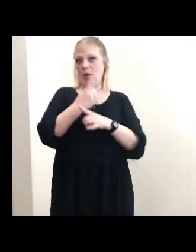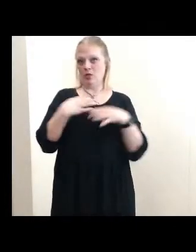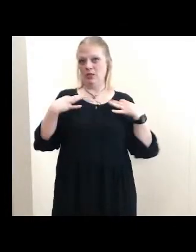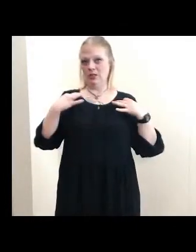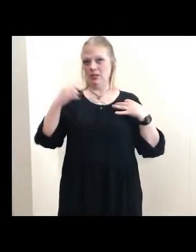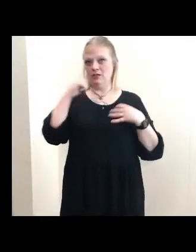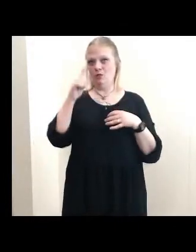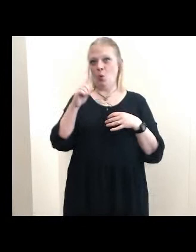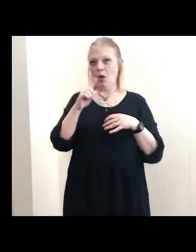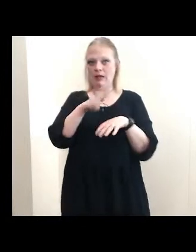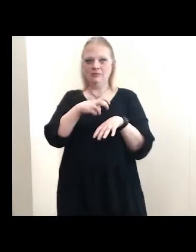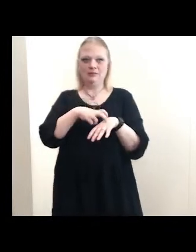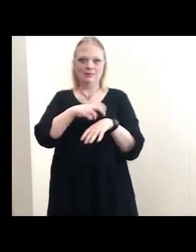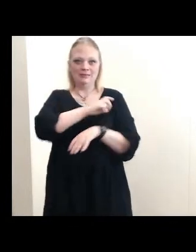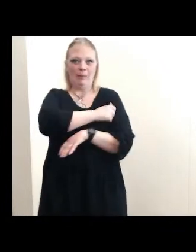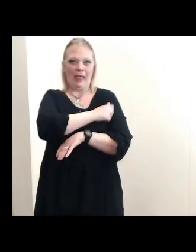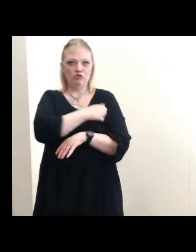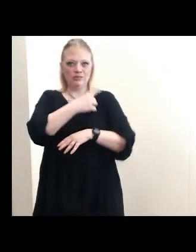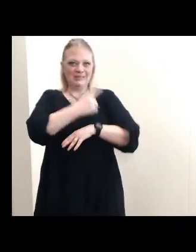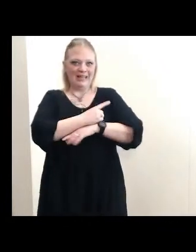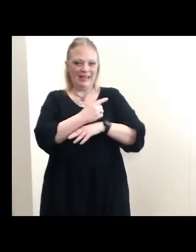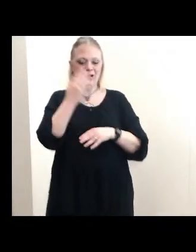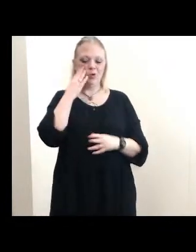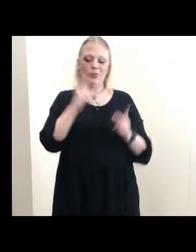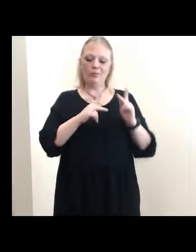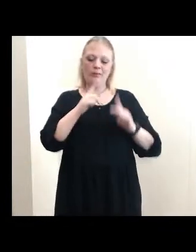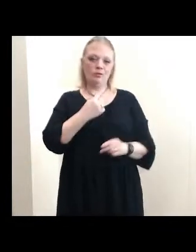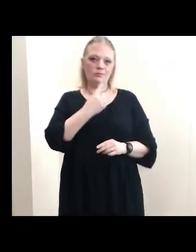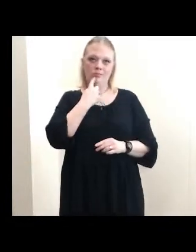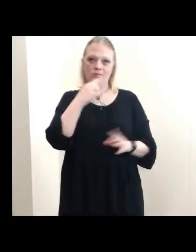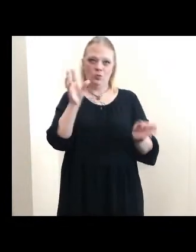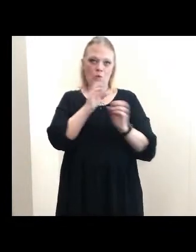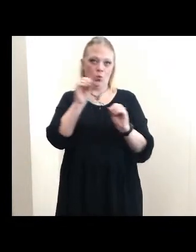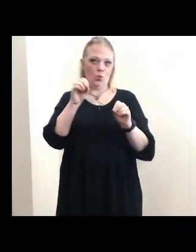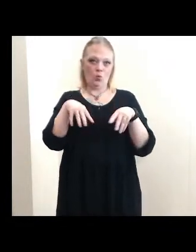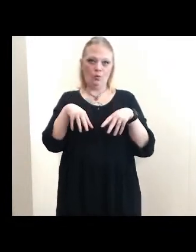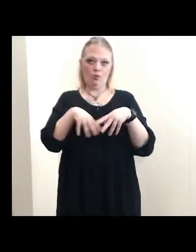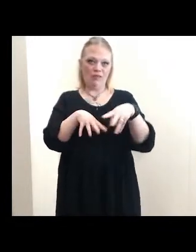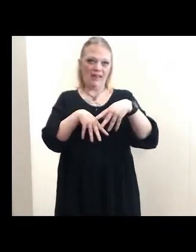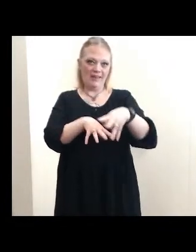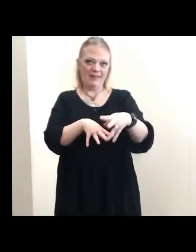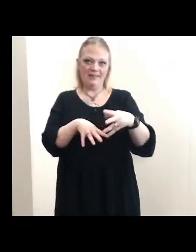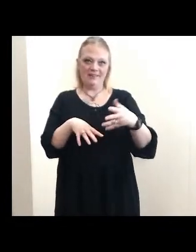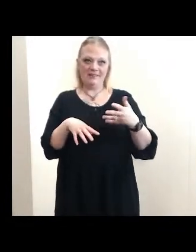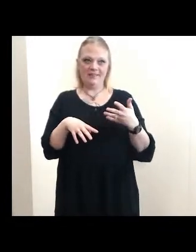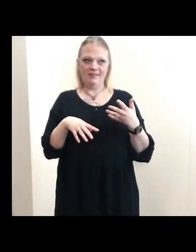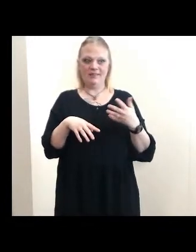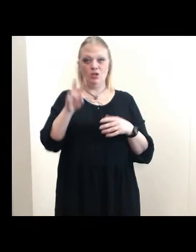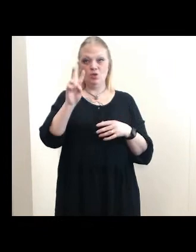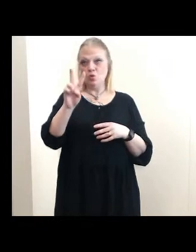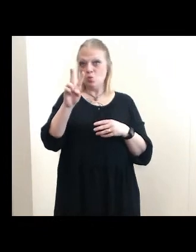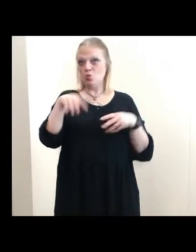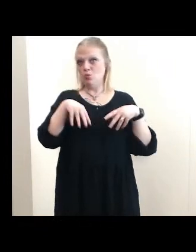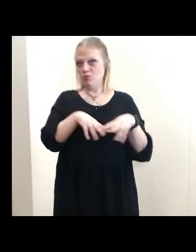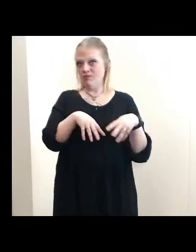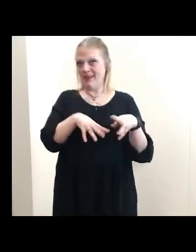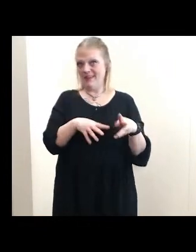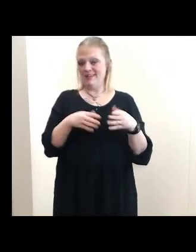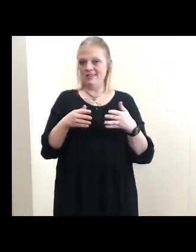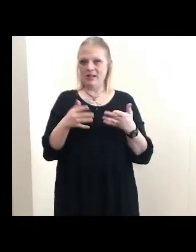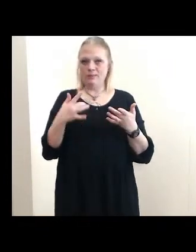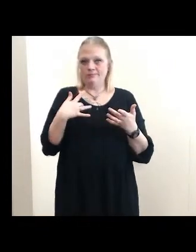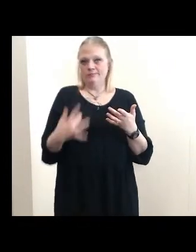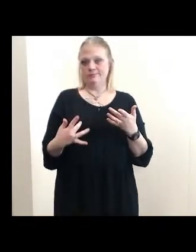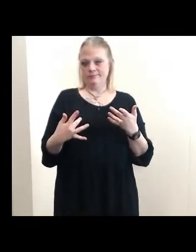Month. And we know that people are disappointed that there will not be the parades. The two parades that are generally